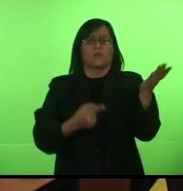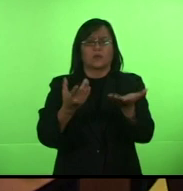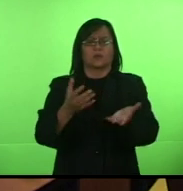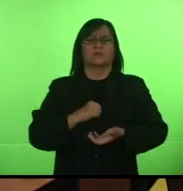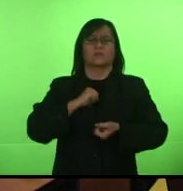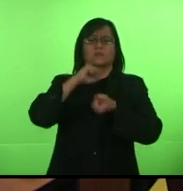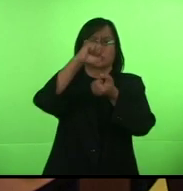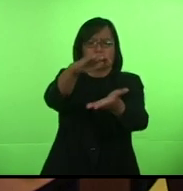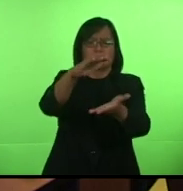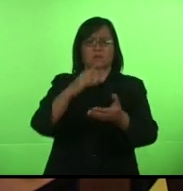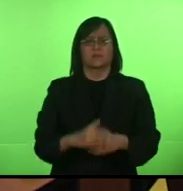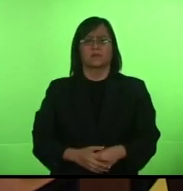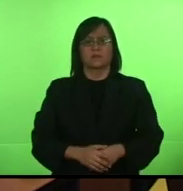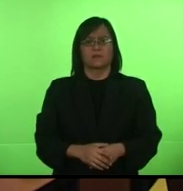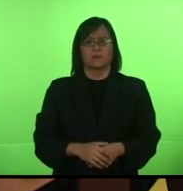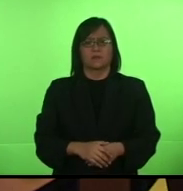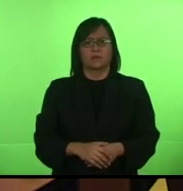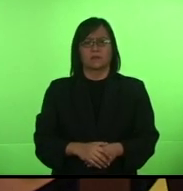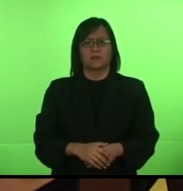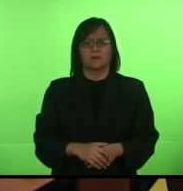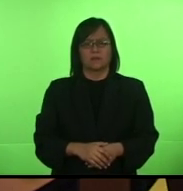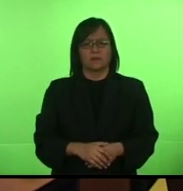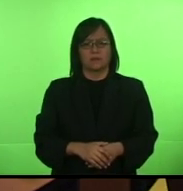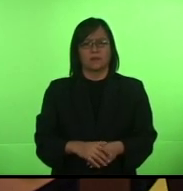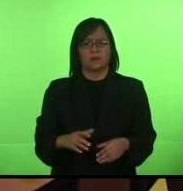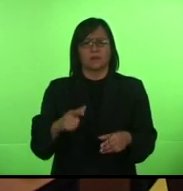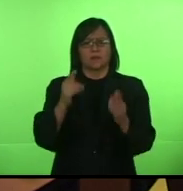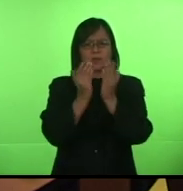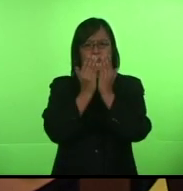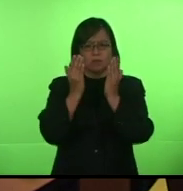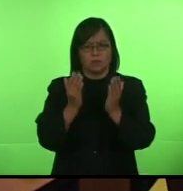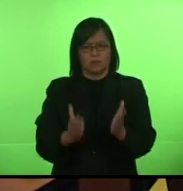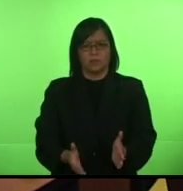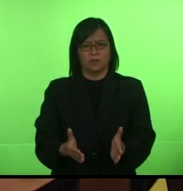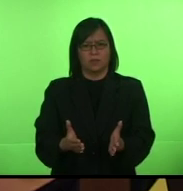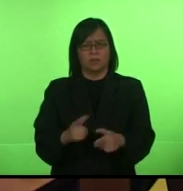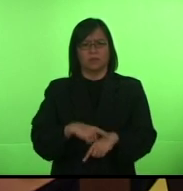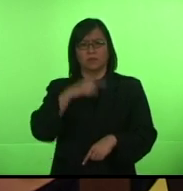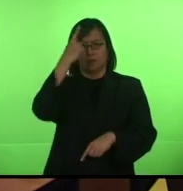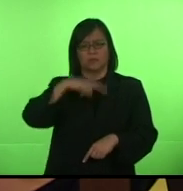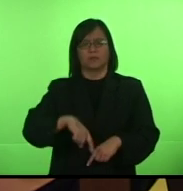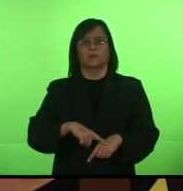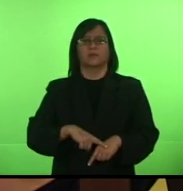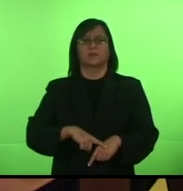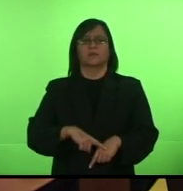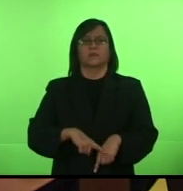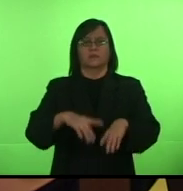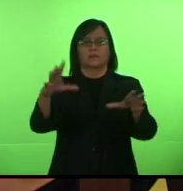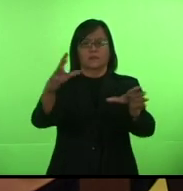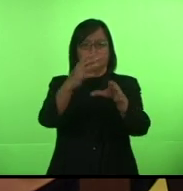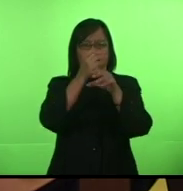what you are trying to deliver the message. Okay, so students, in order to